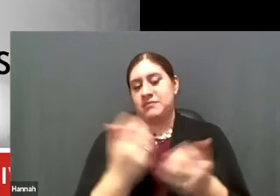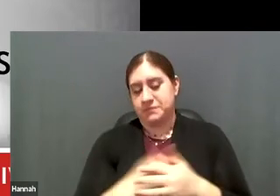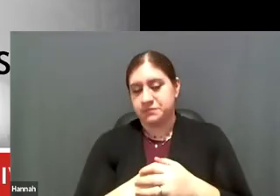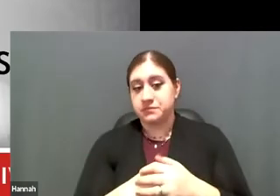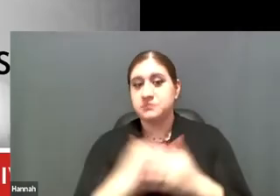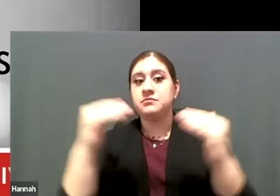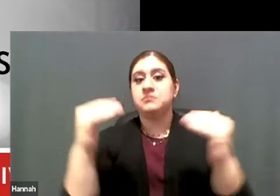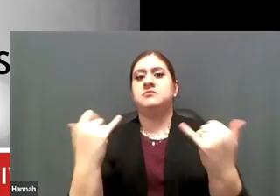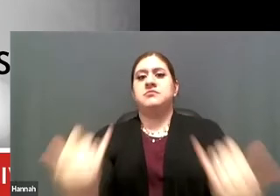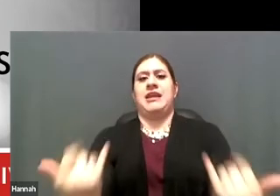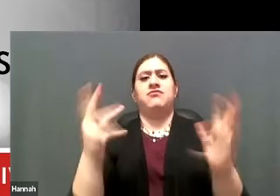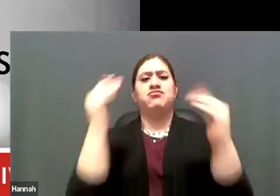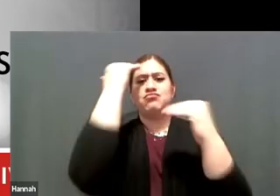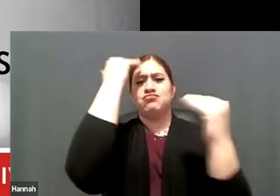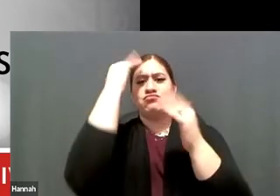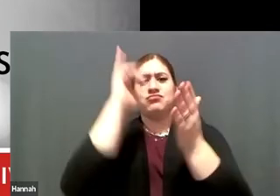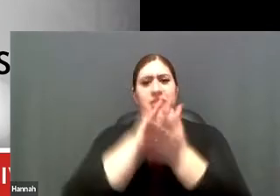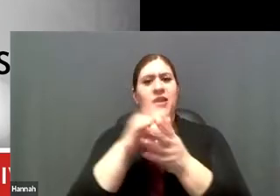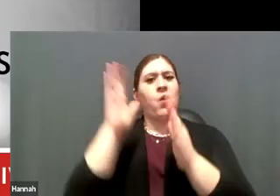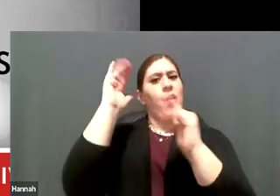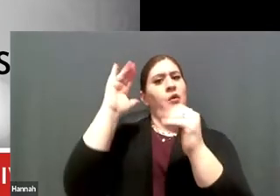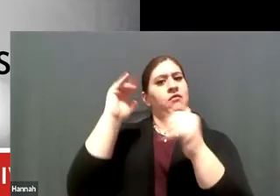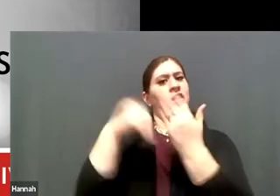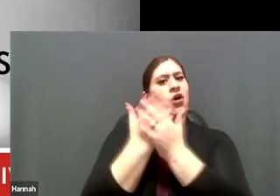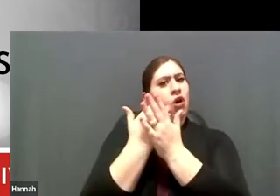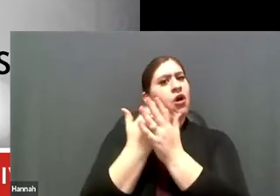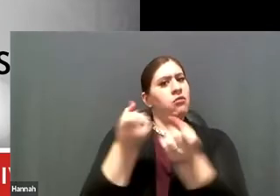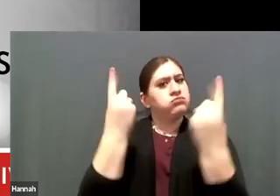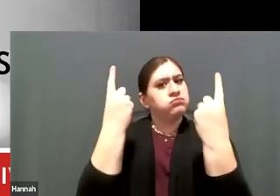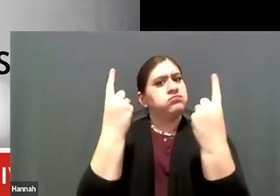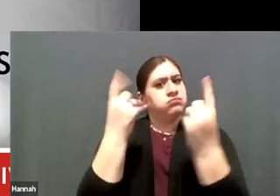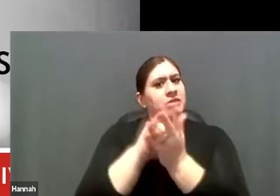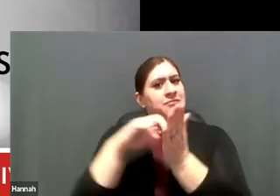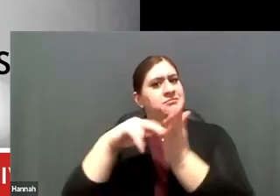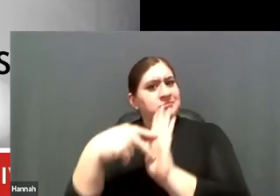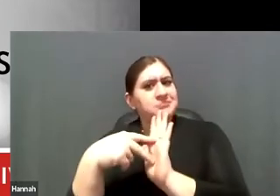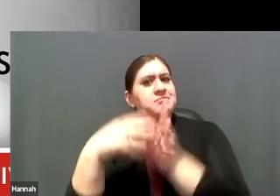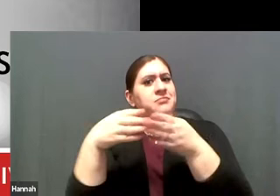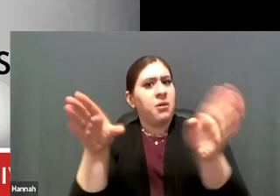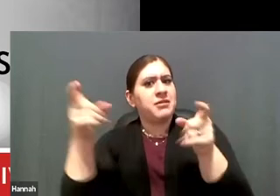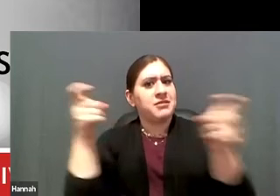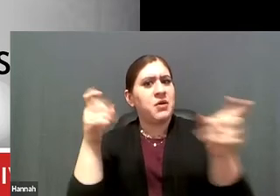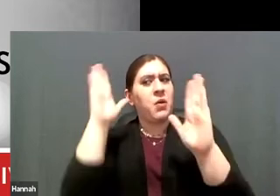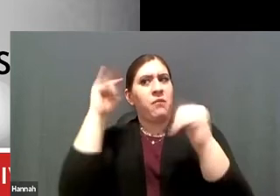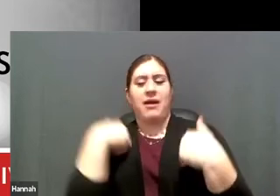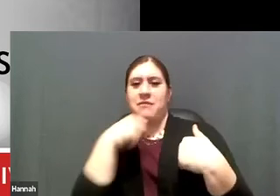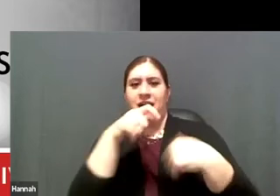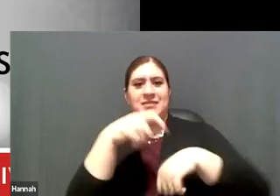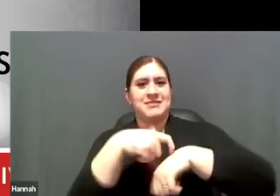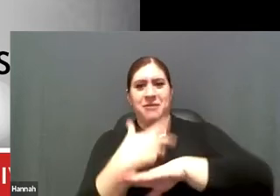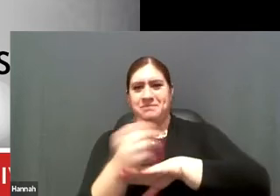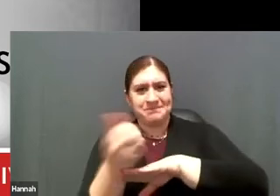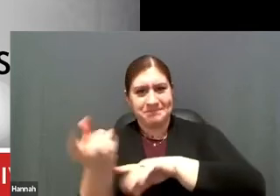Now that we have a basic understanding, and hopefully we're all on the same definition of public administration, and hopefully I haven't taken up too much time so